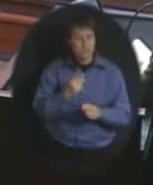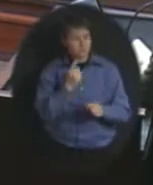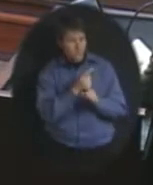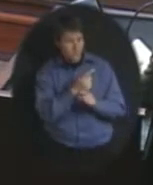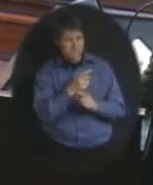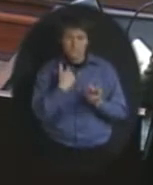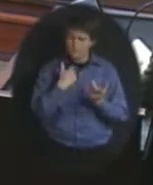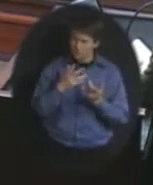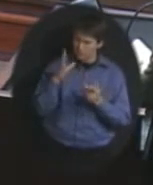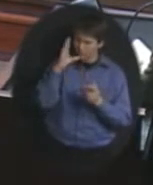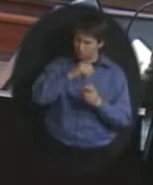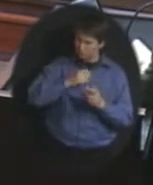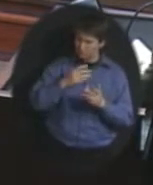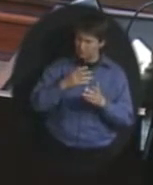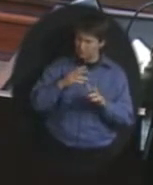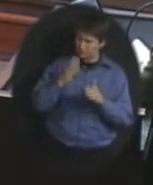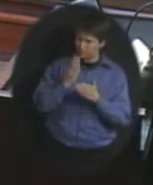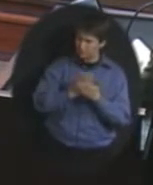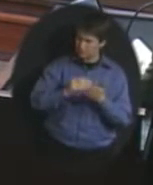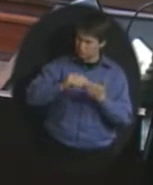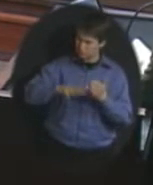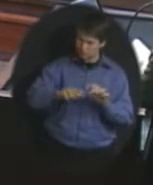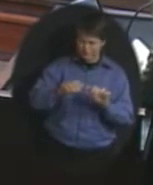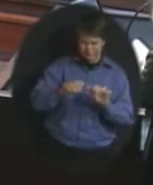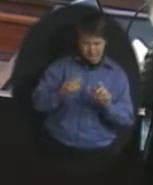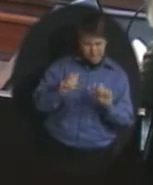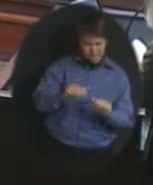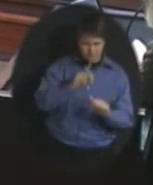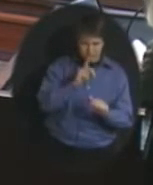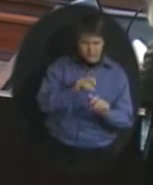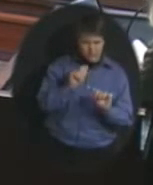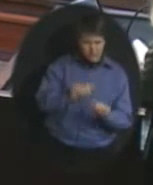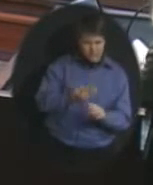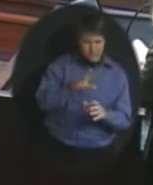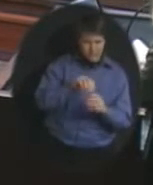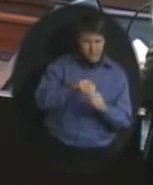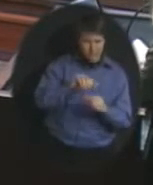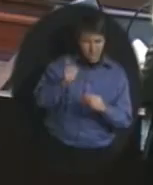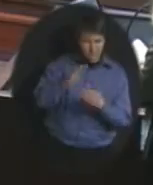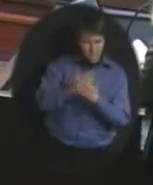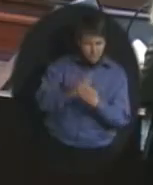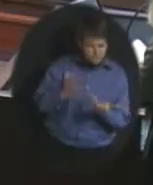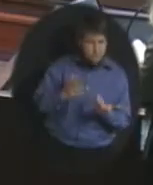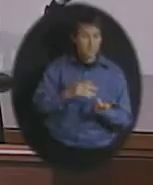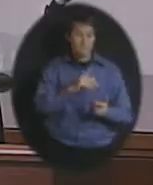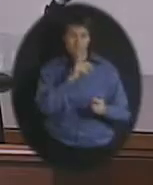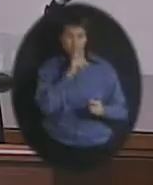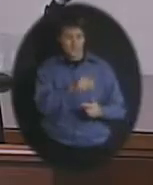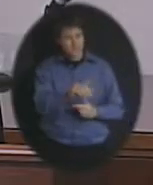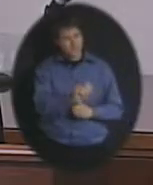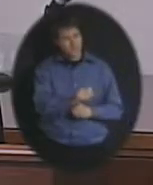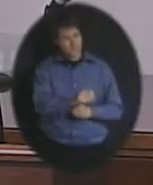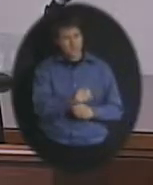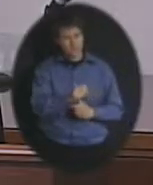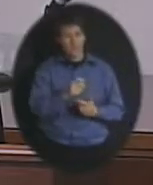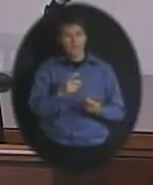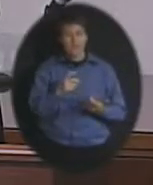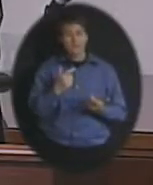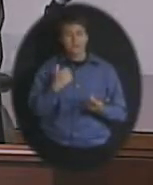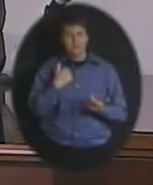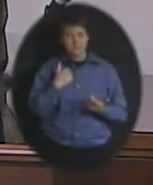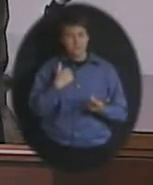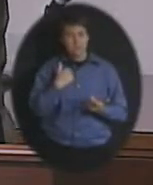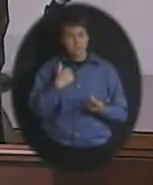are potential Avid kids in those schools. I'm sure that there are. We